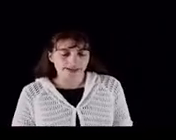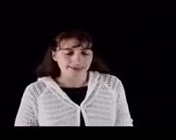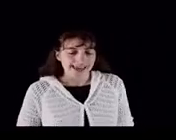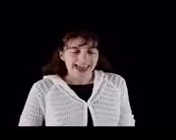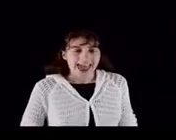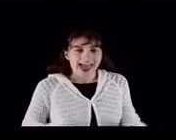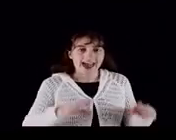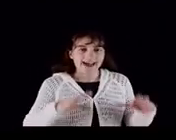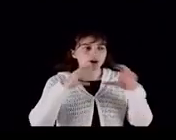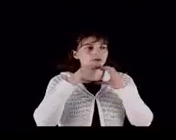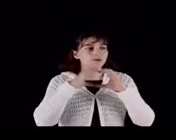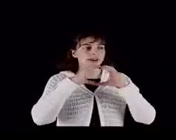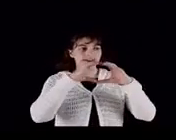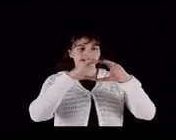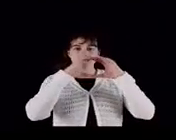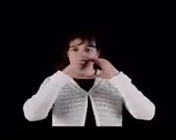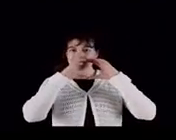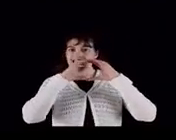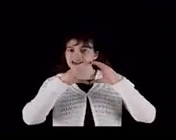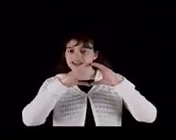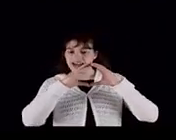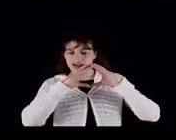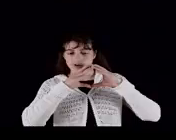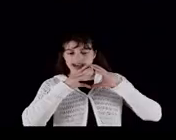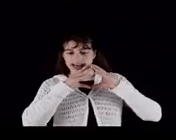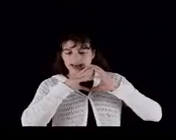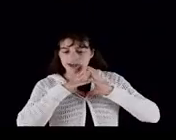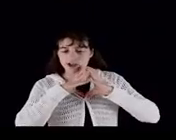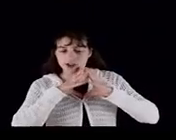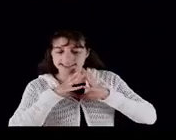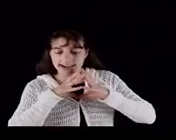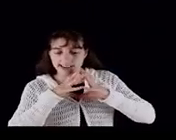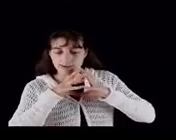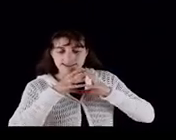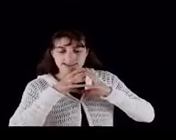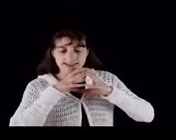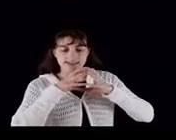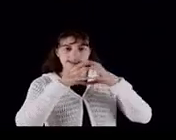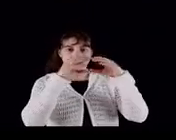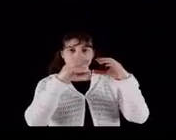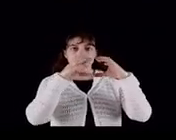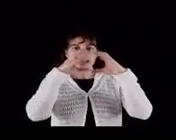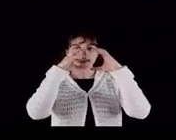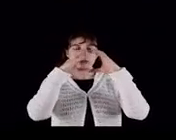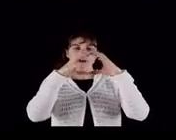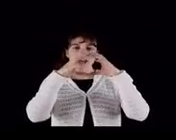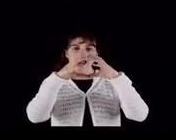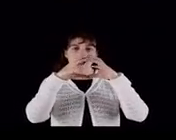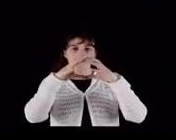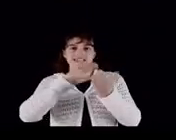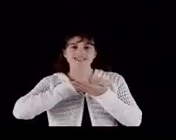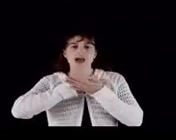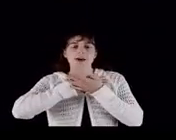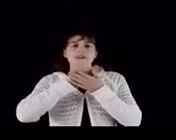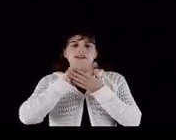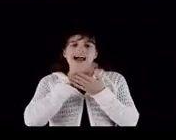car. And over the taillight or the headlight, I'm not sure exactly what this is in this picture, they would have